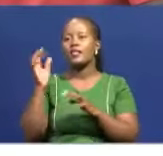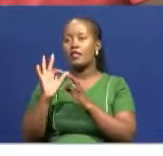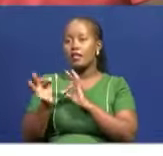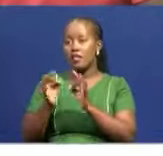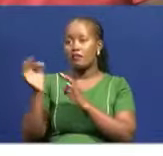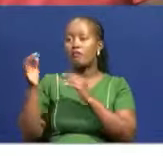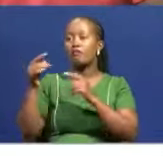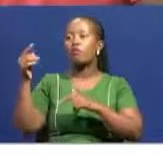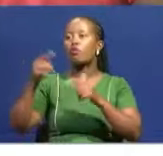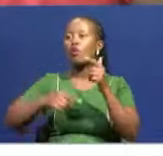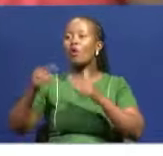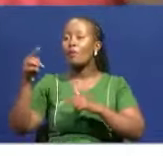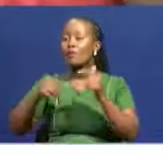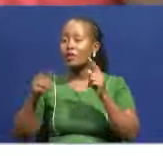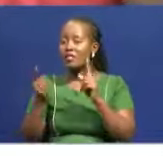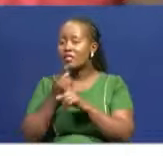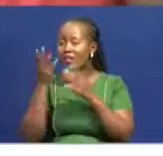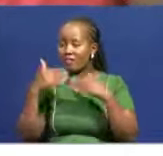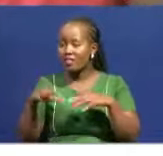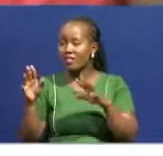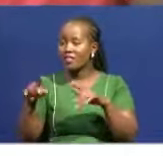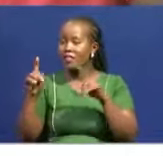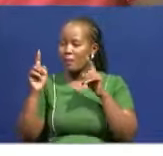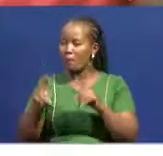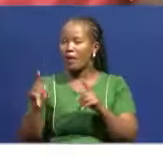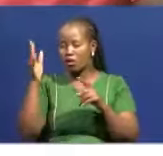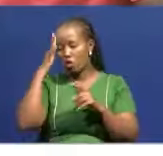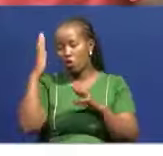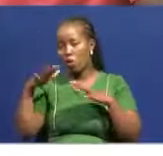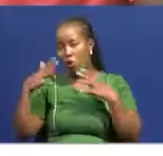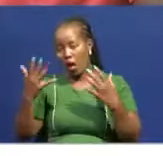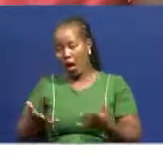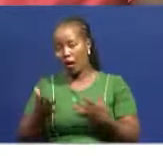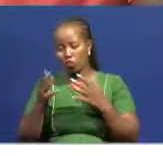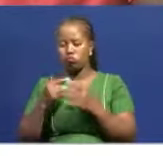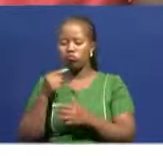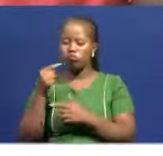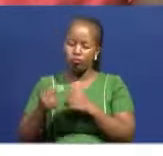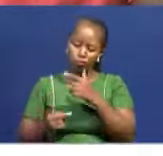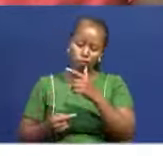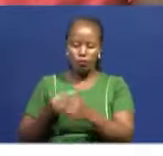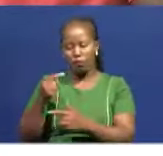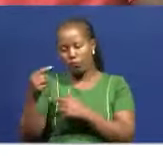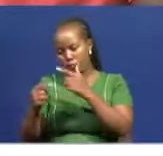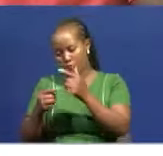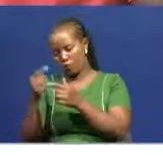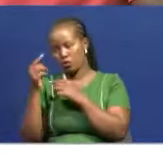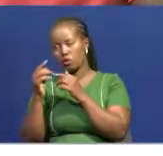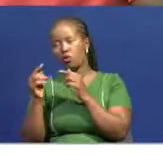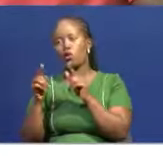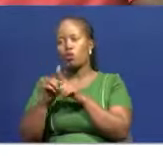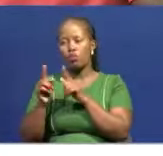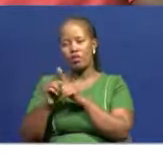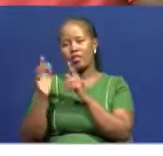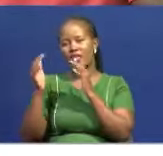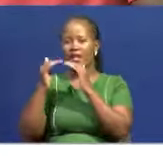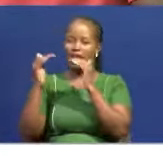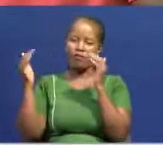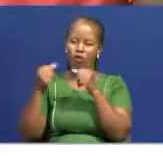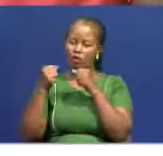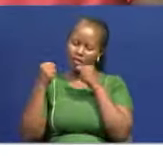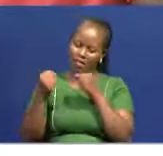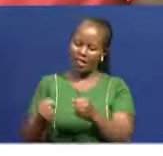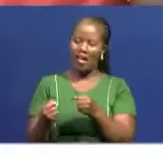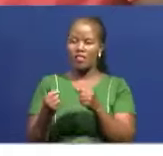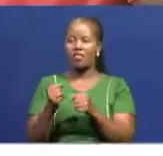this, really it's about maintenance, and it's about maintaining the levels of condition, the strength, the